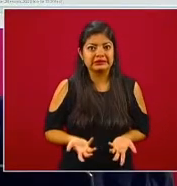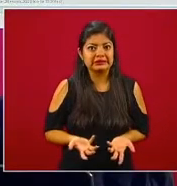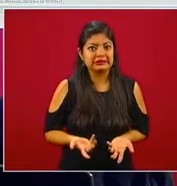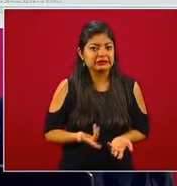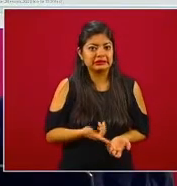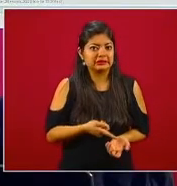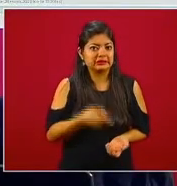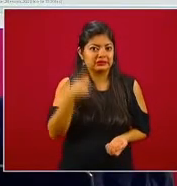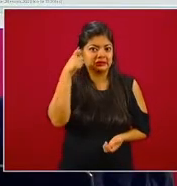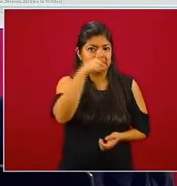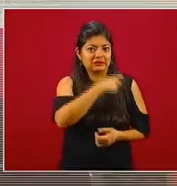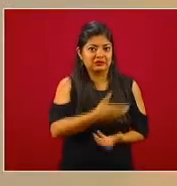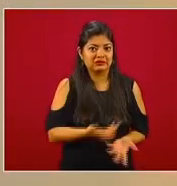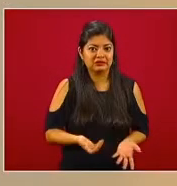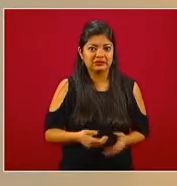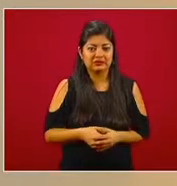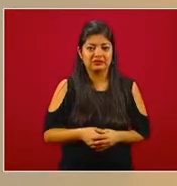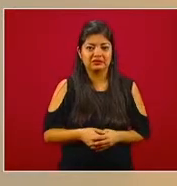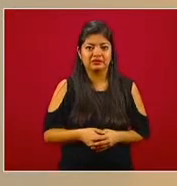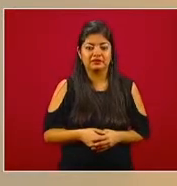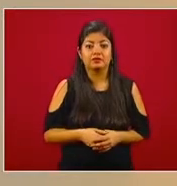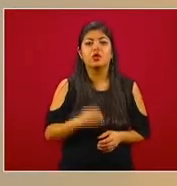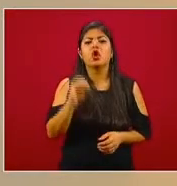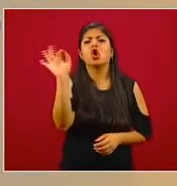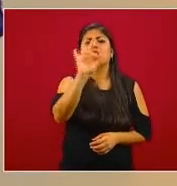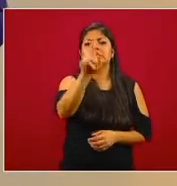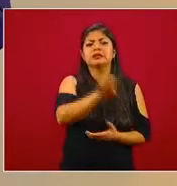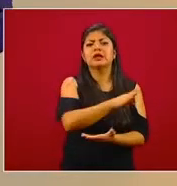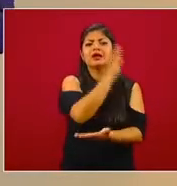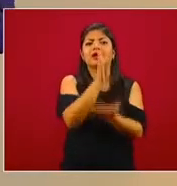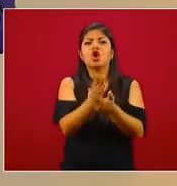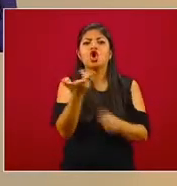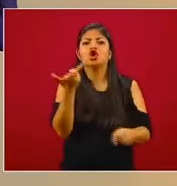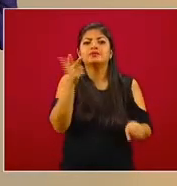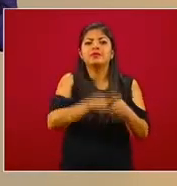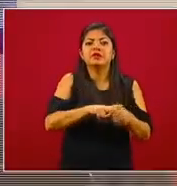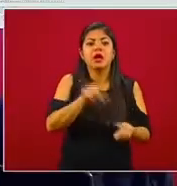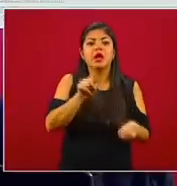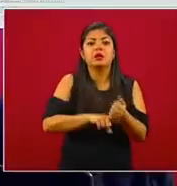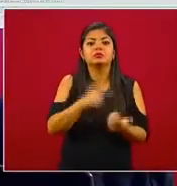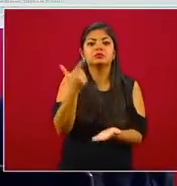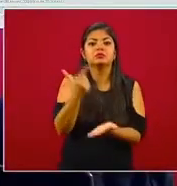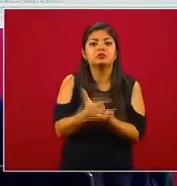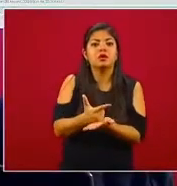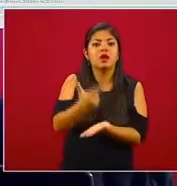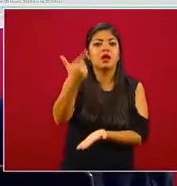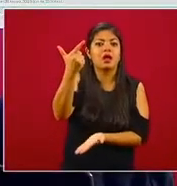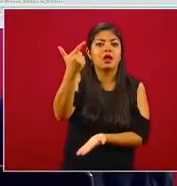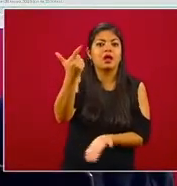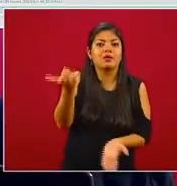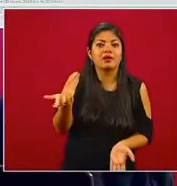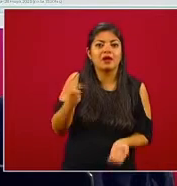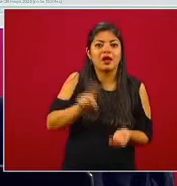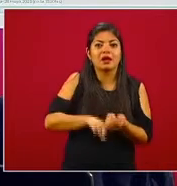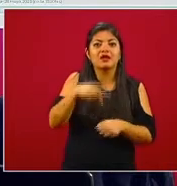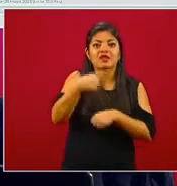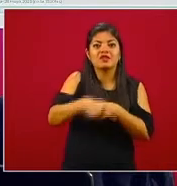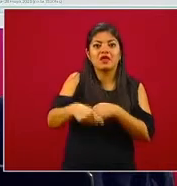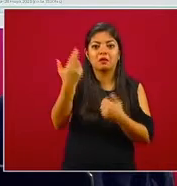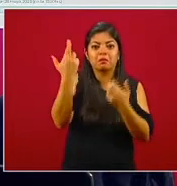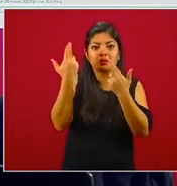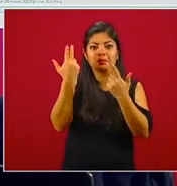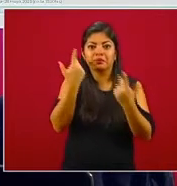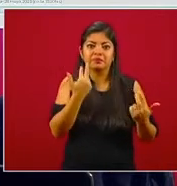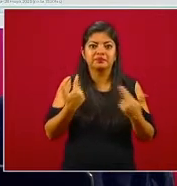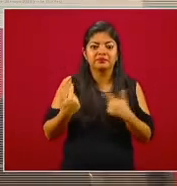más that desafortunada. they stay at home and they die O at que llegue home. al That's hospital, the pero ya en una most condición unfortunate de situation there is. importante Or daño, de they do importante reach the, deterioro